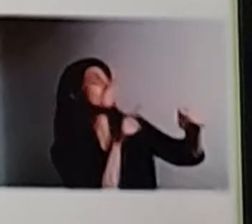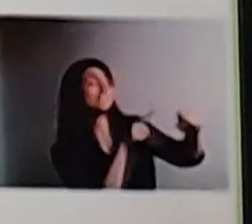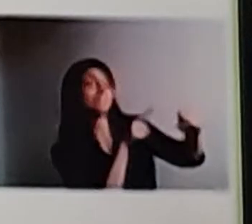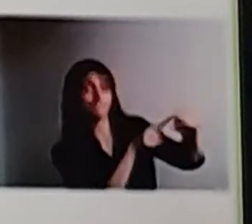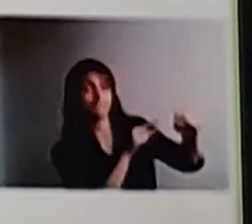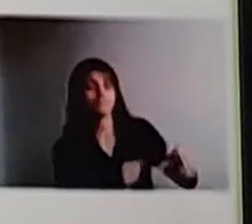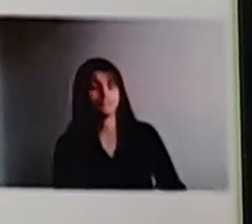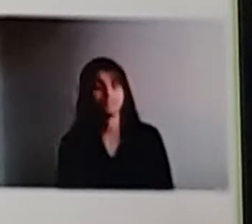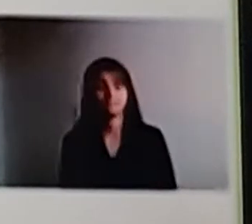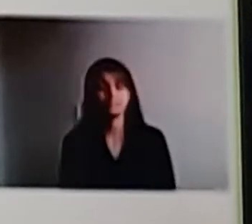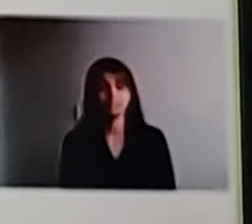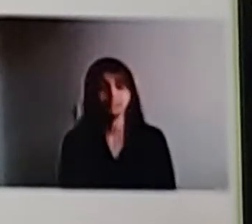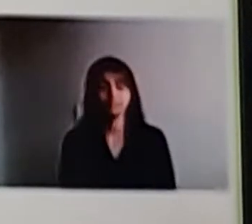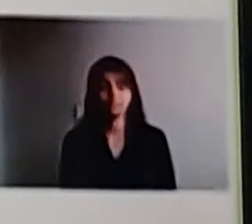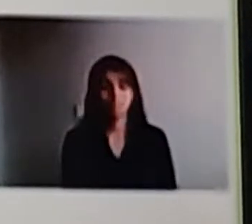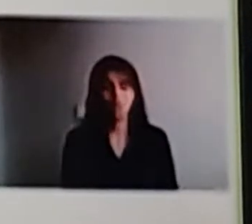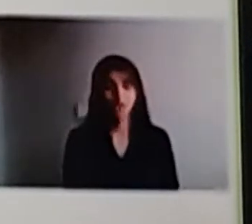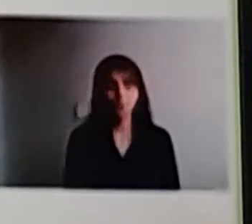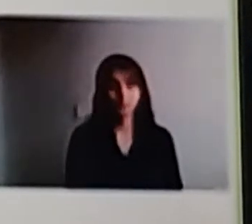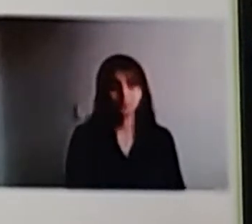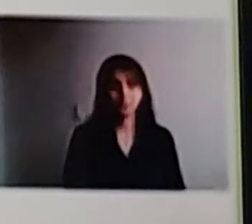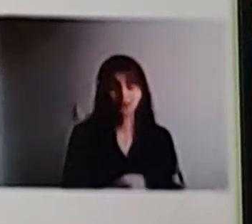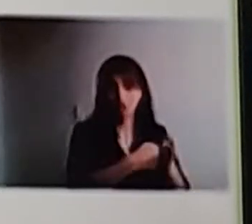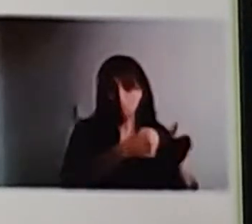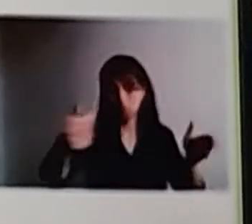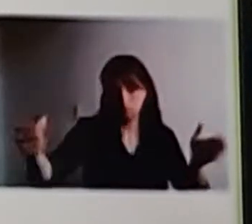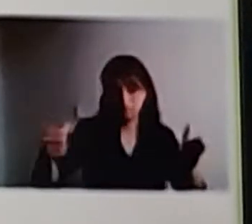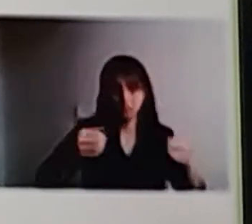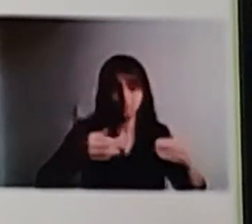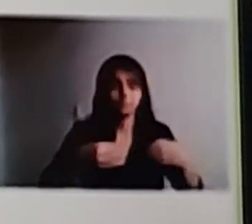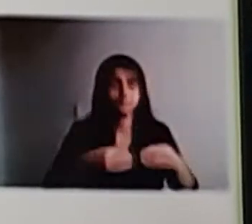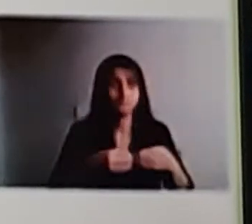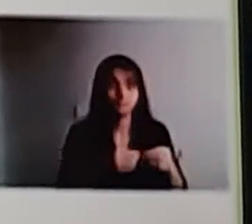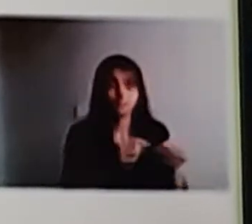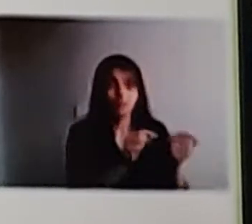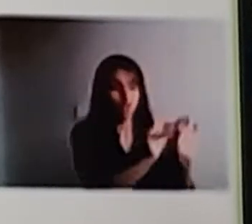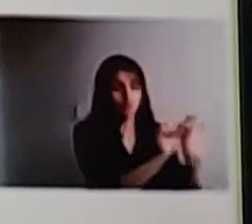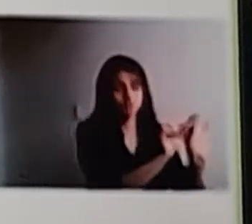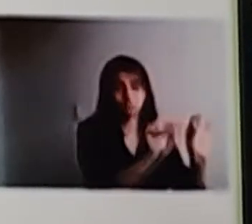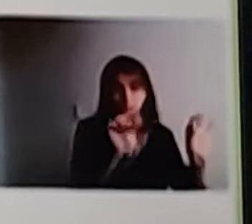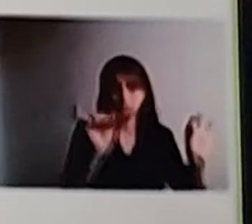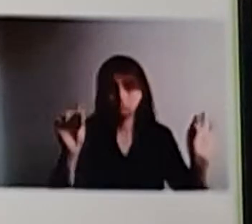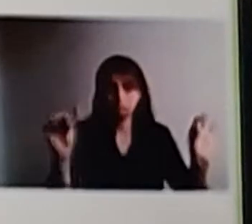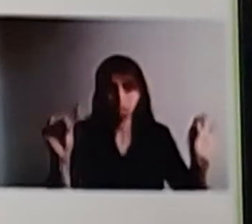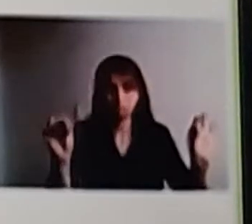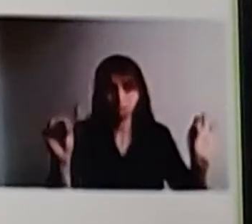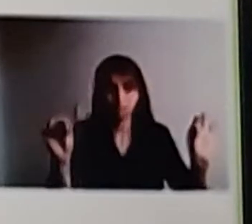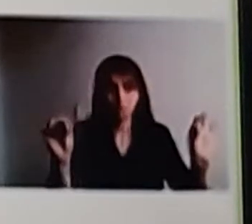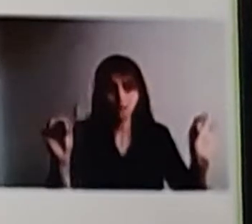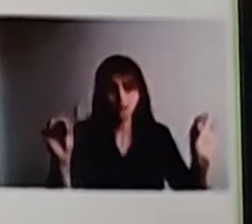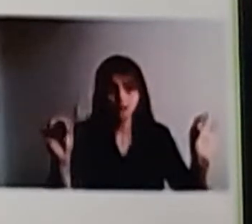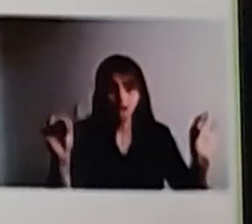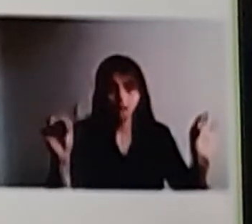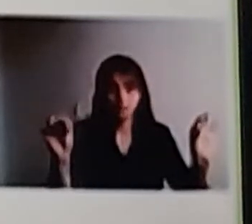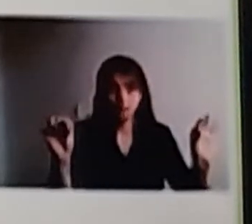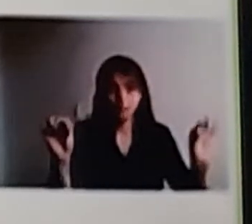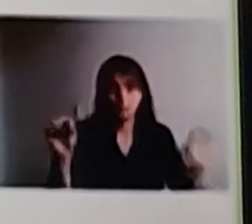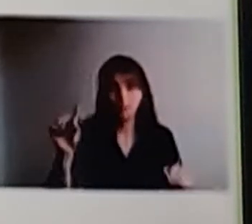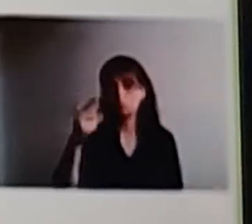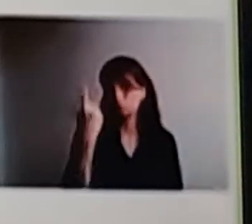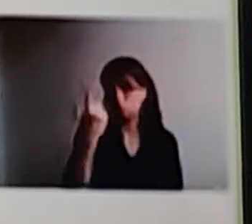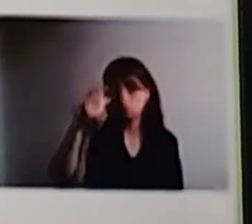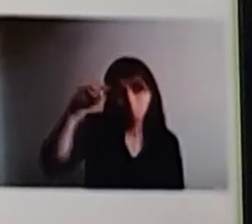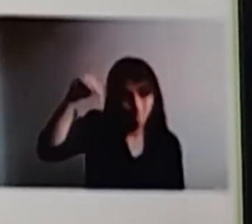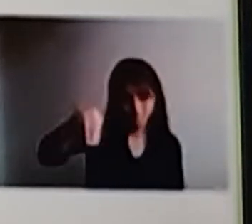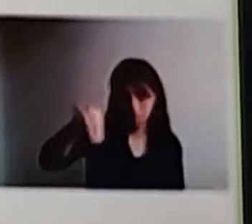meter. It should be having a braille language on it, so that if there is a blind can press on braille